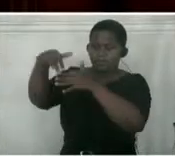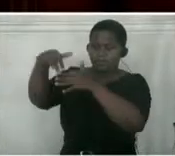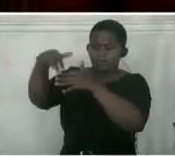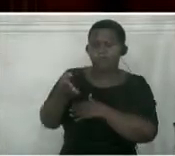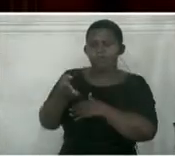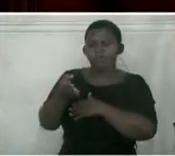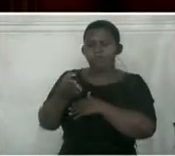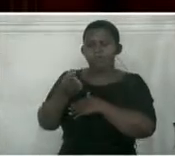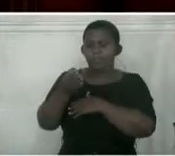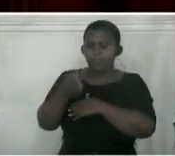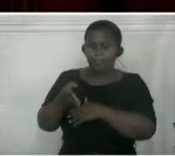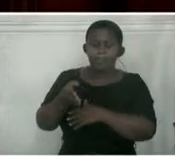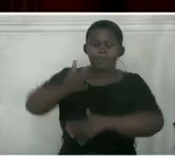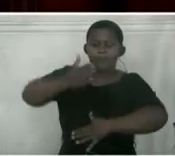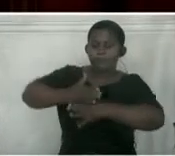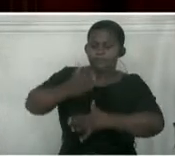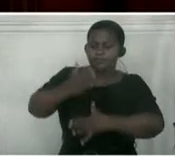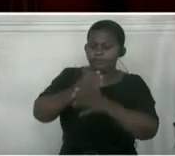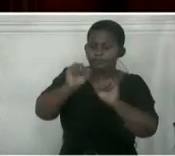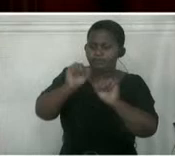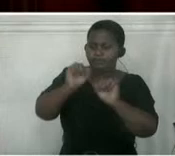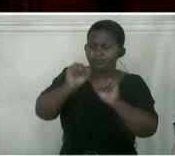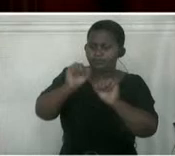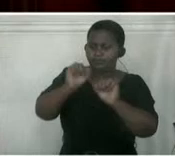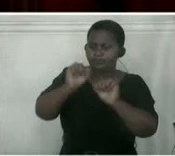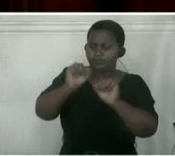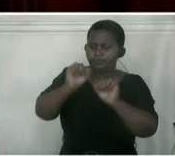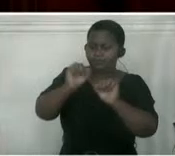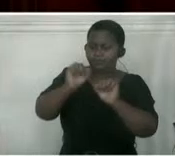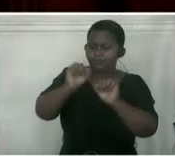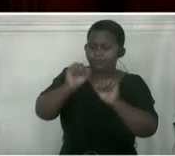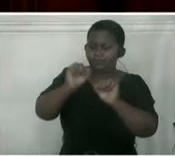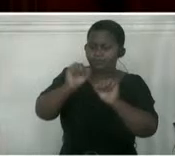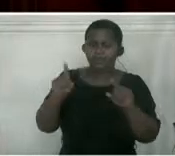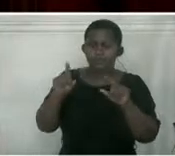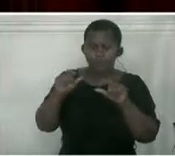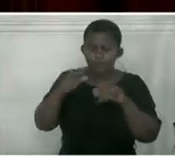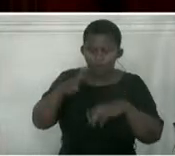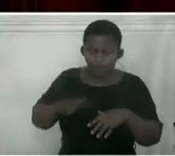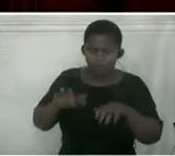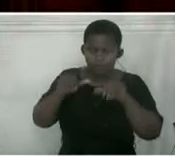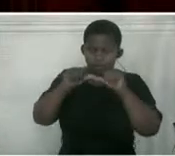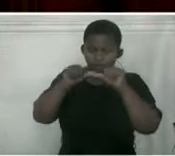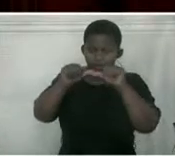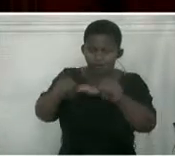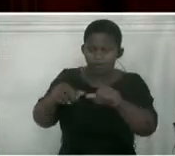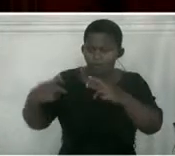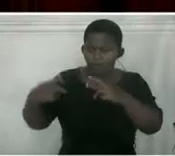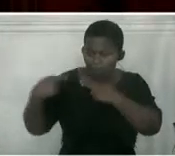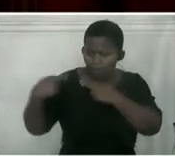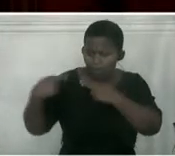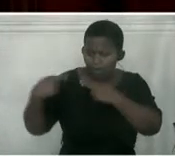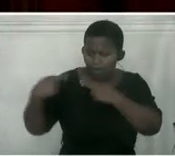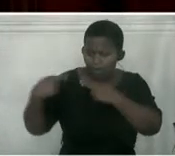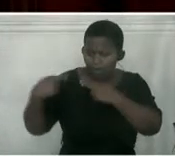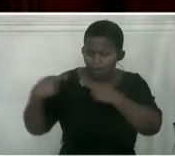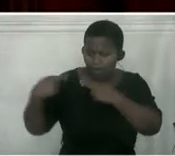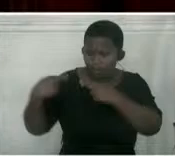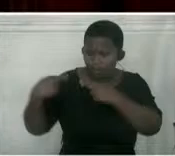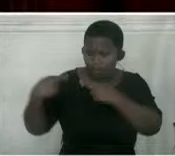sterling oversight work, and we commit to remain accountable and